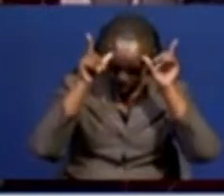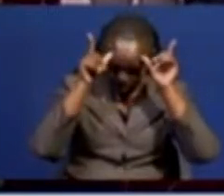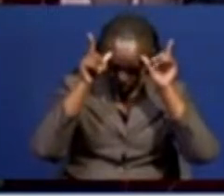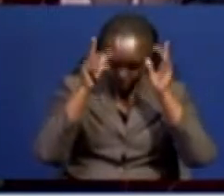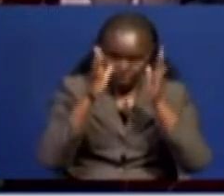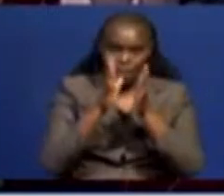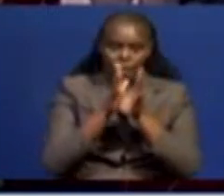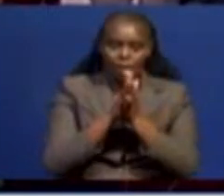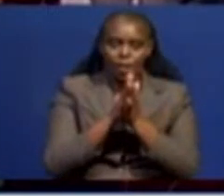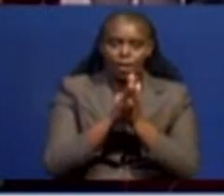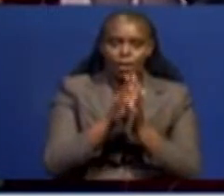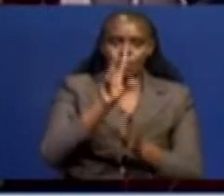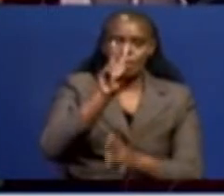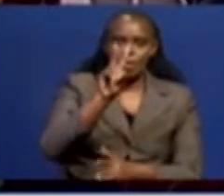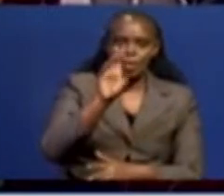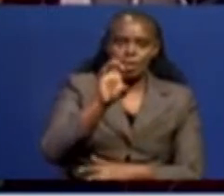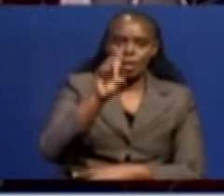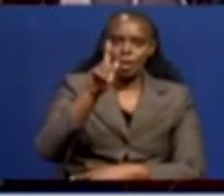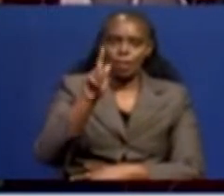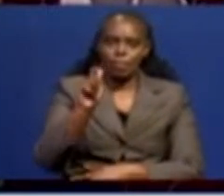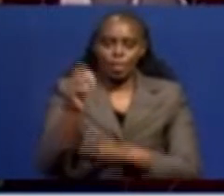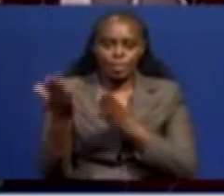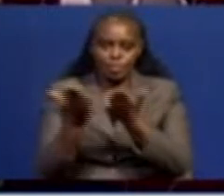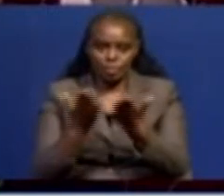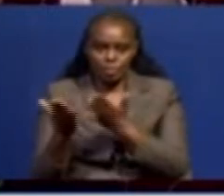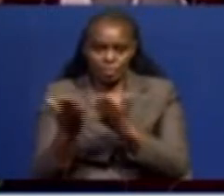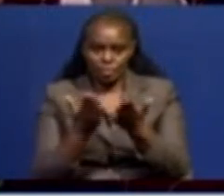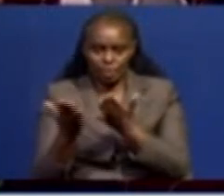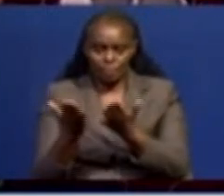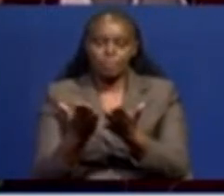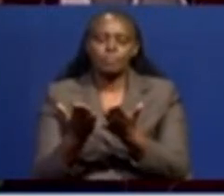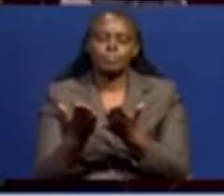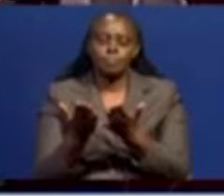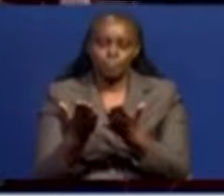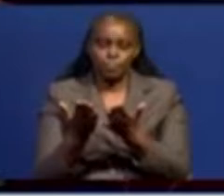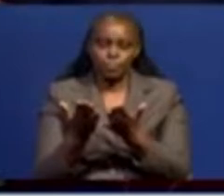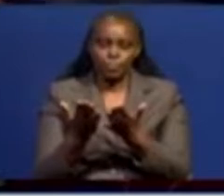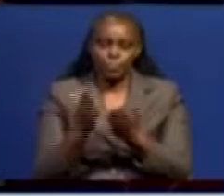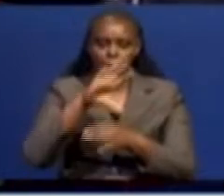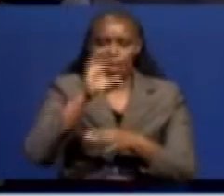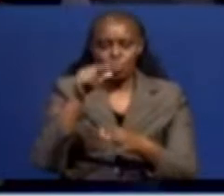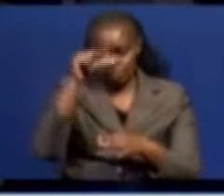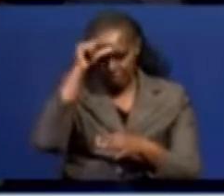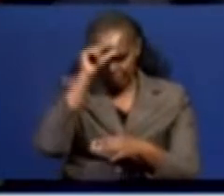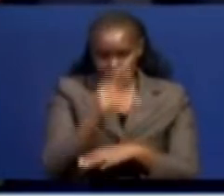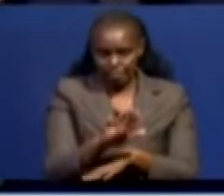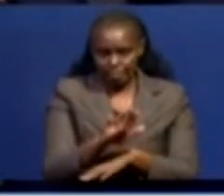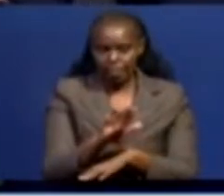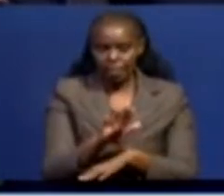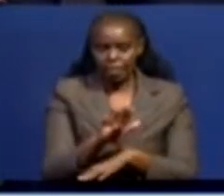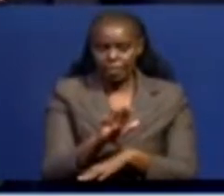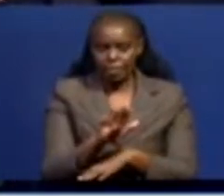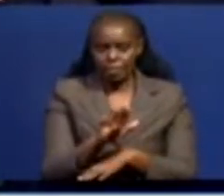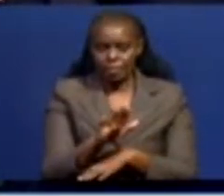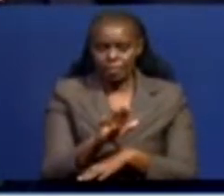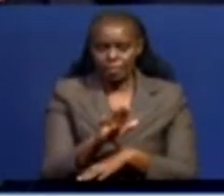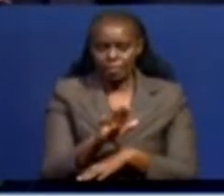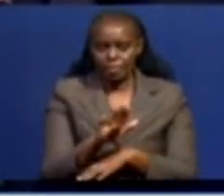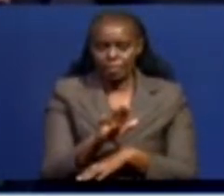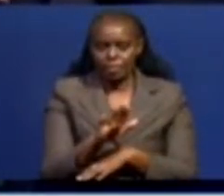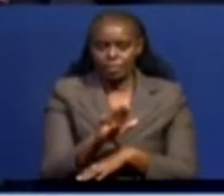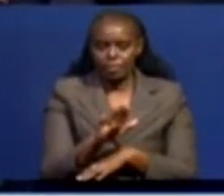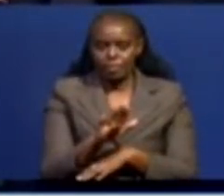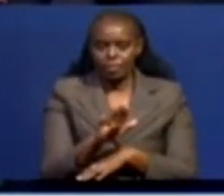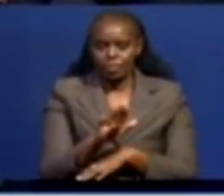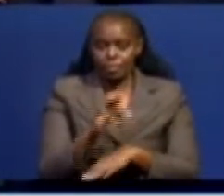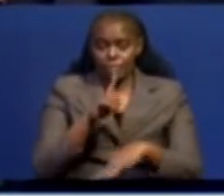livestock and veterinary services, who was my former colleague at the county government.